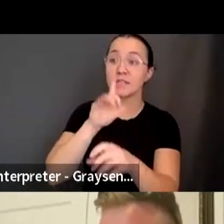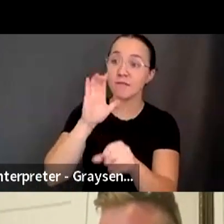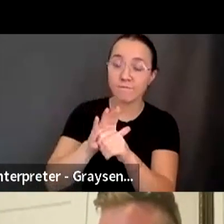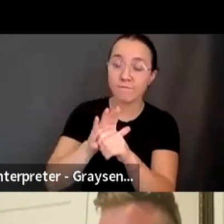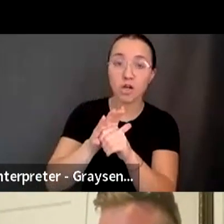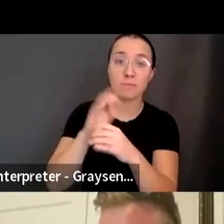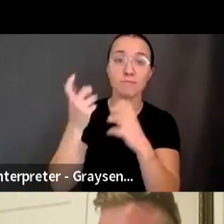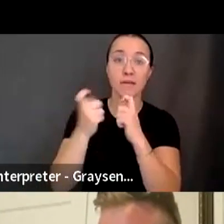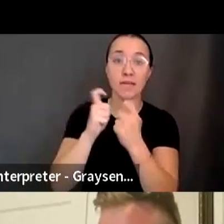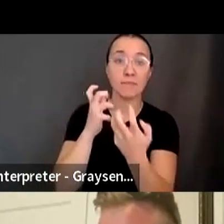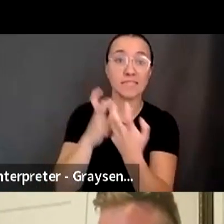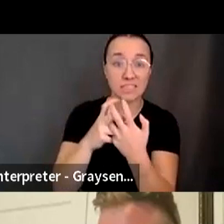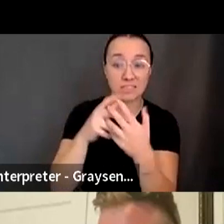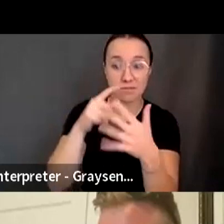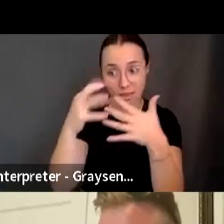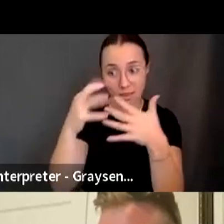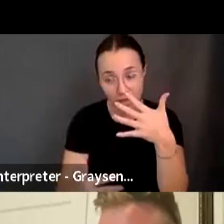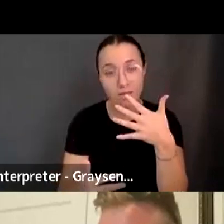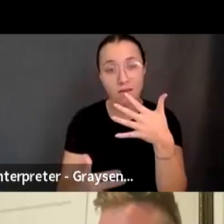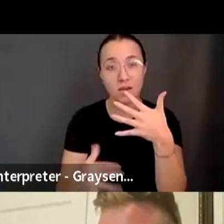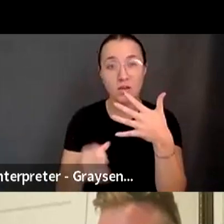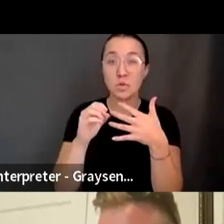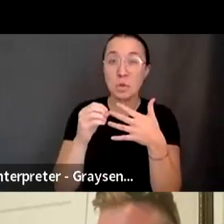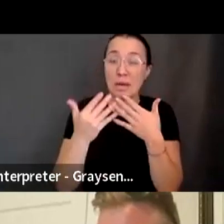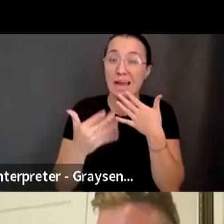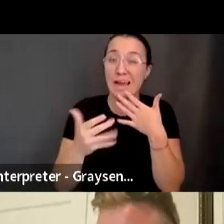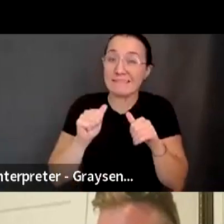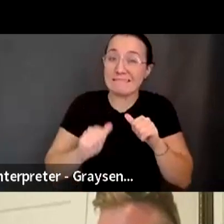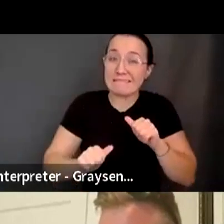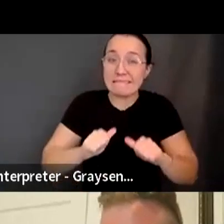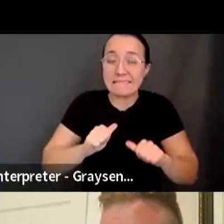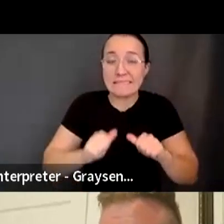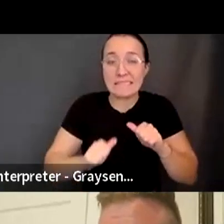cetera. So I'm a little hesitating